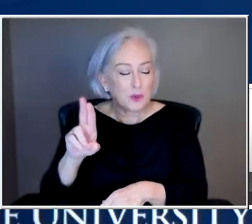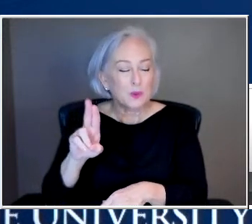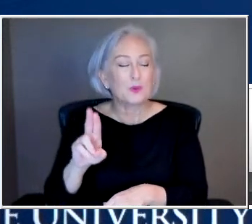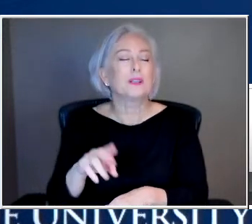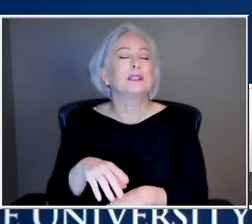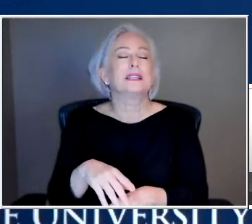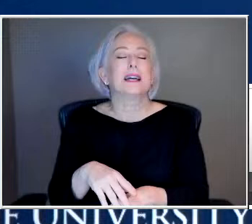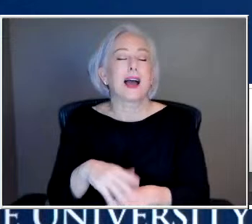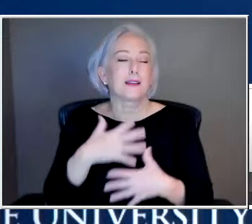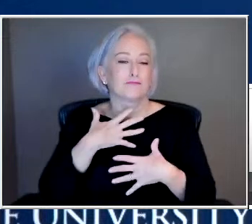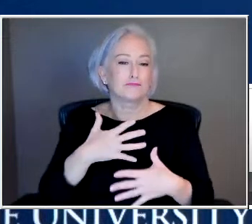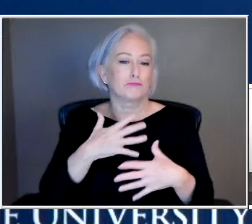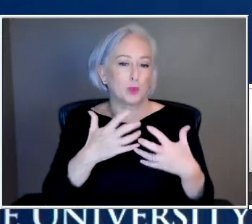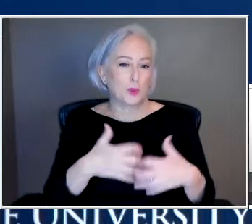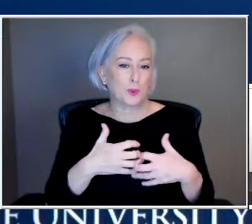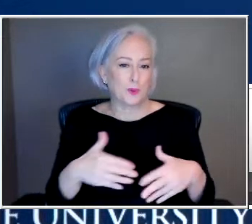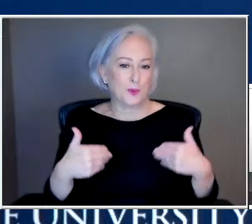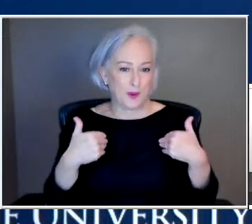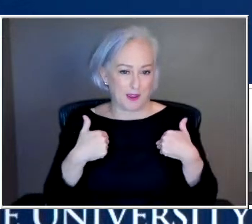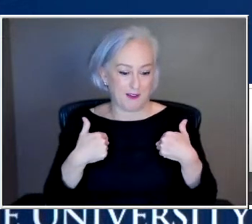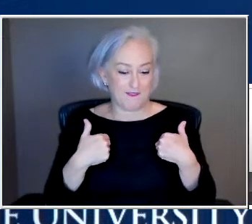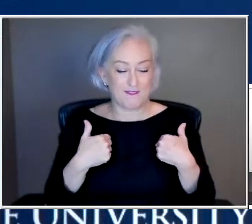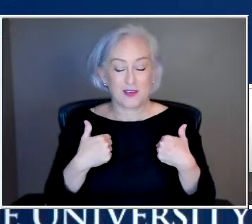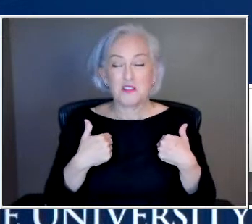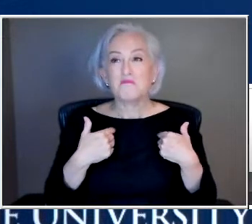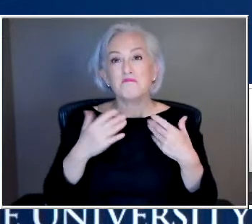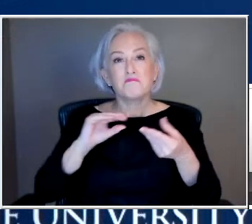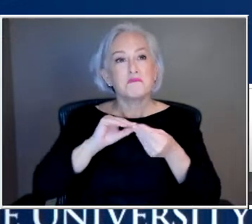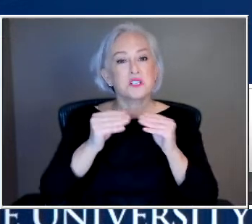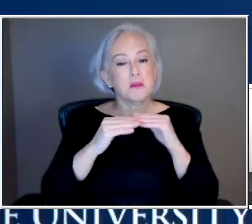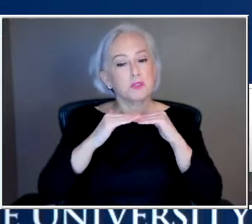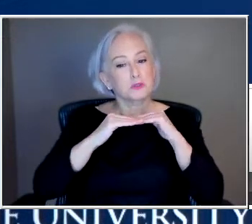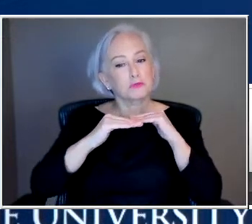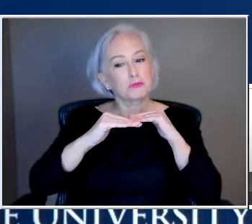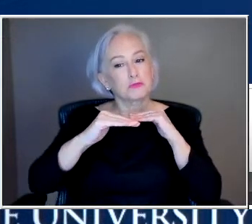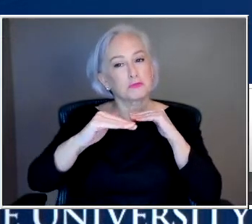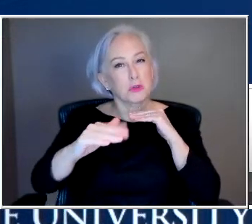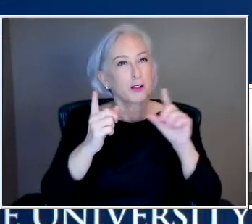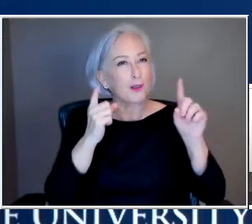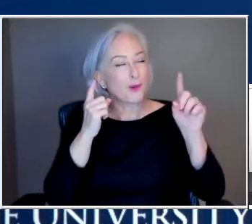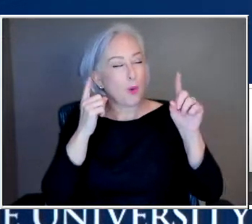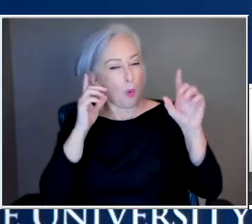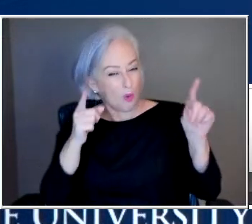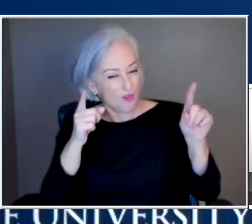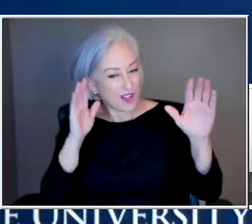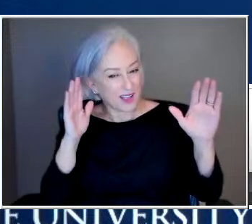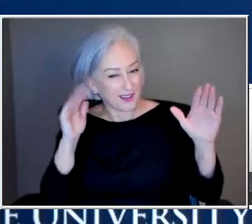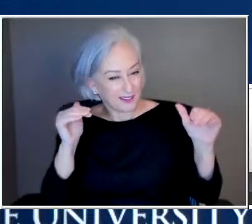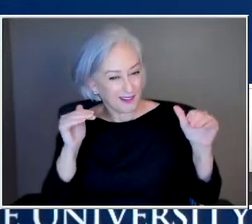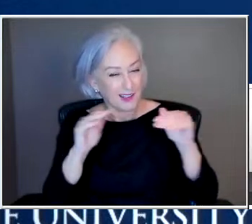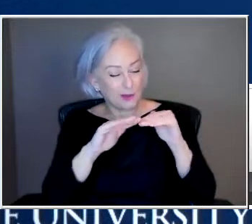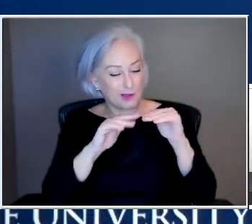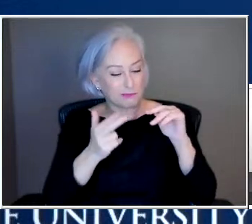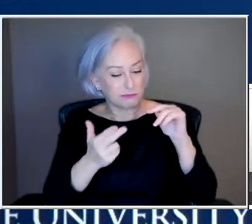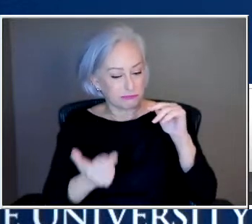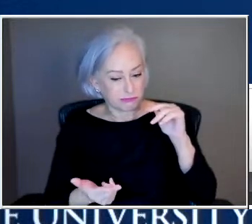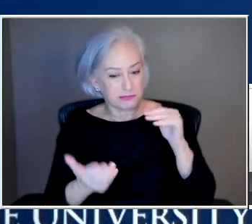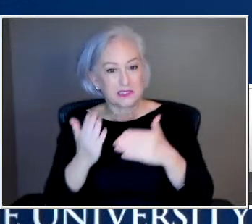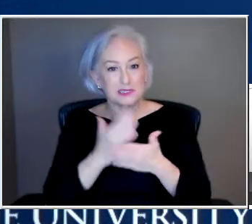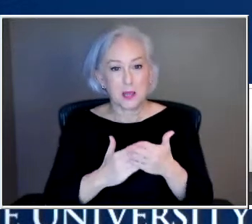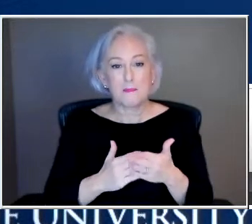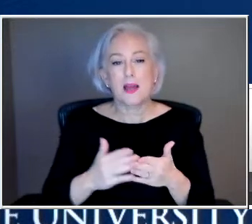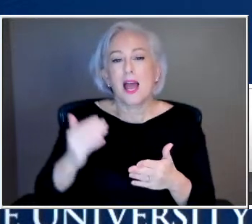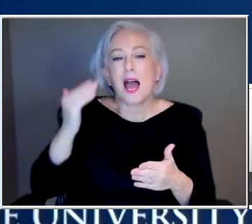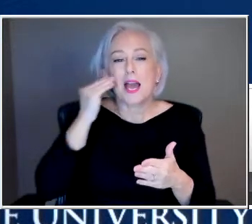numbers go down overall. Would like to say there was a question also about lingering colds for 2 or